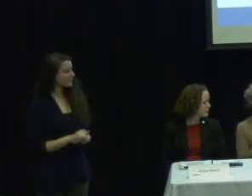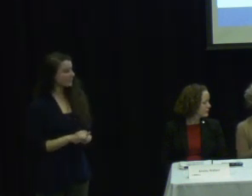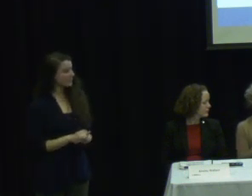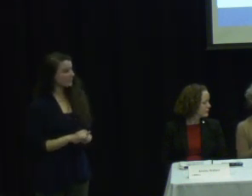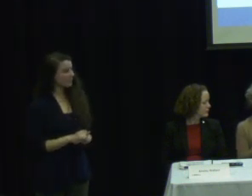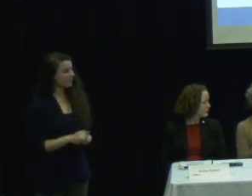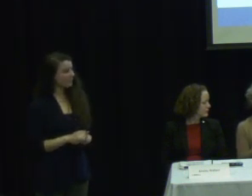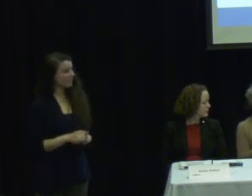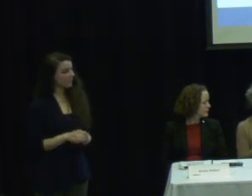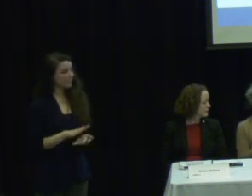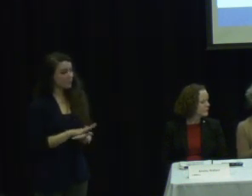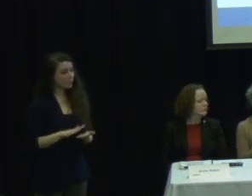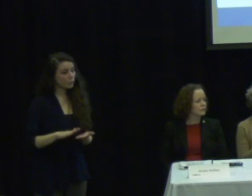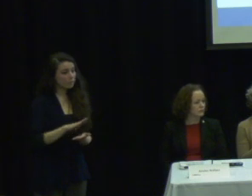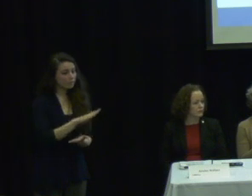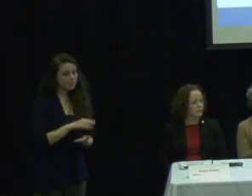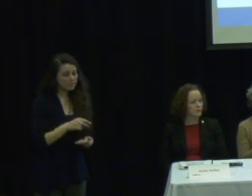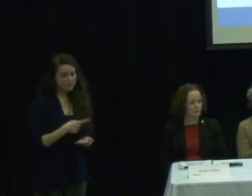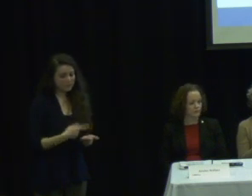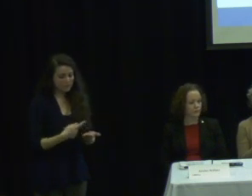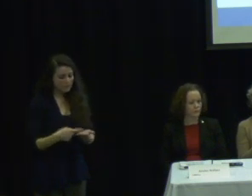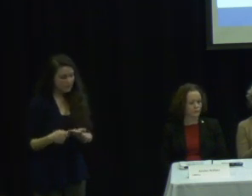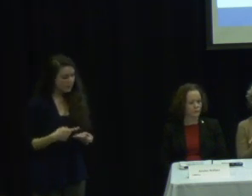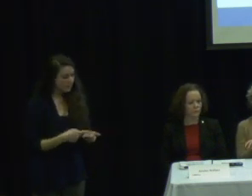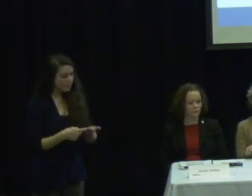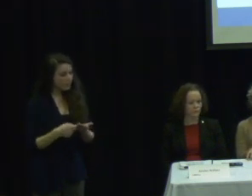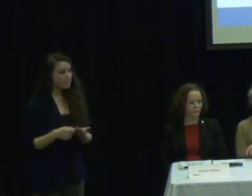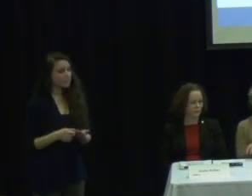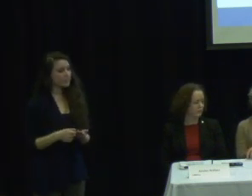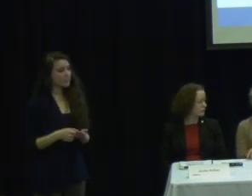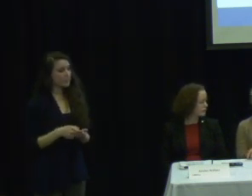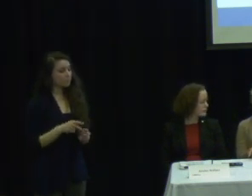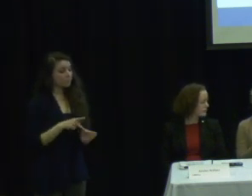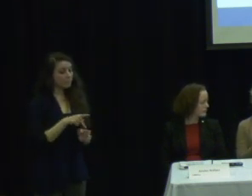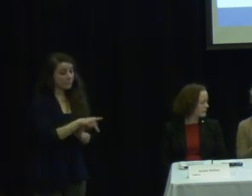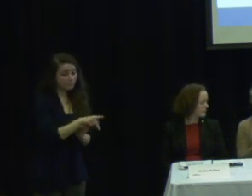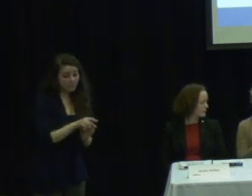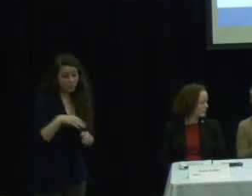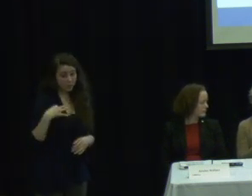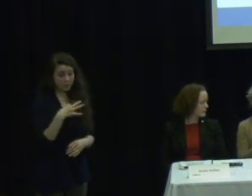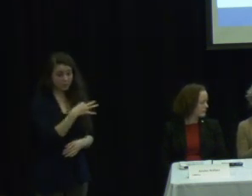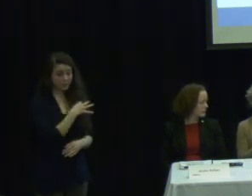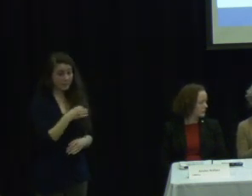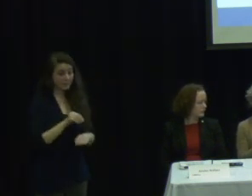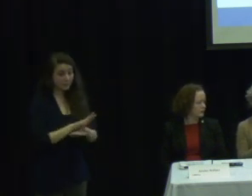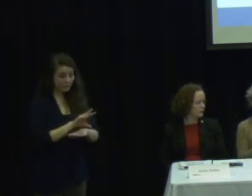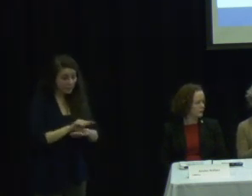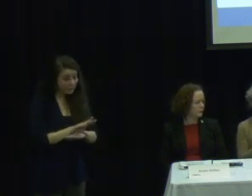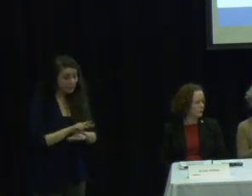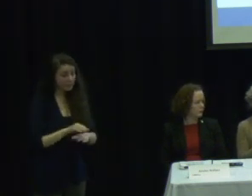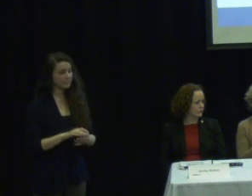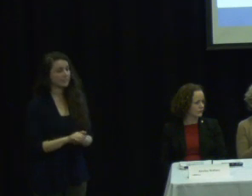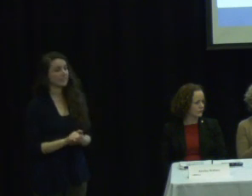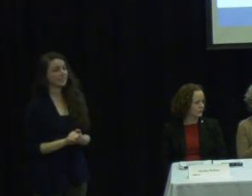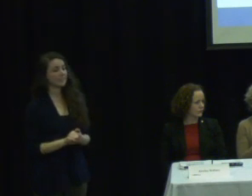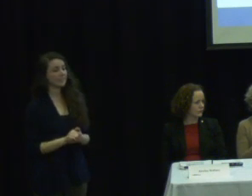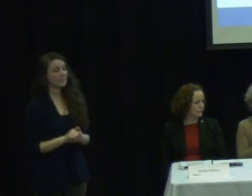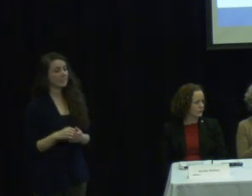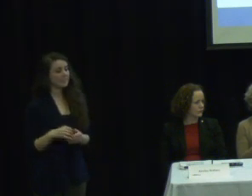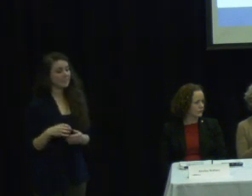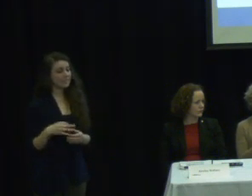university-wide assessment of advising practice that included professional staff advising and faculty advising,